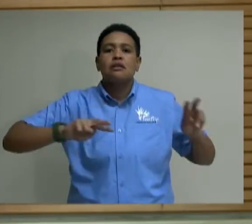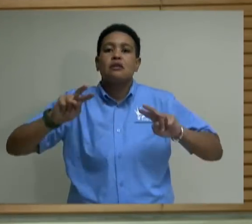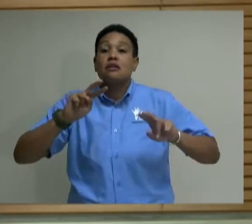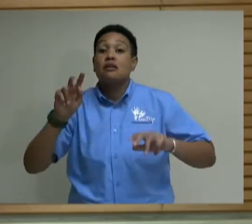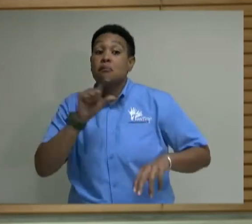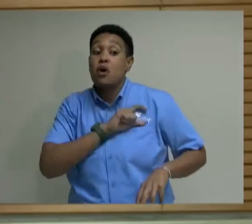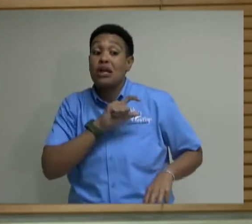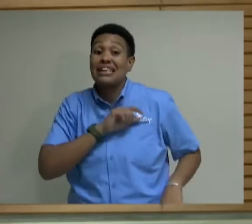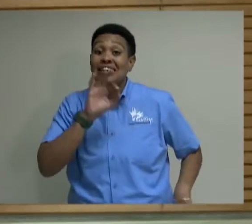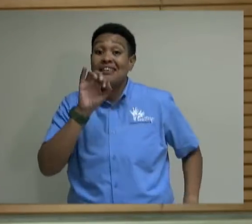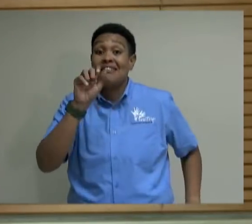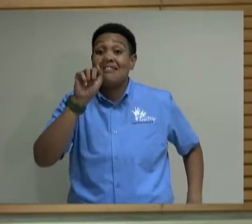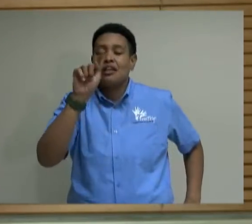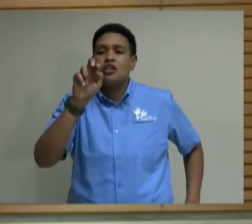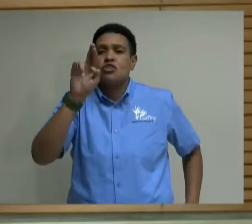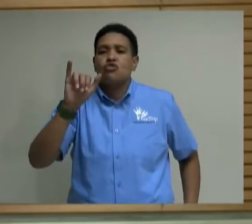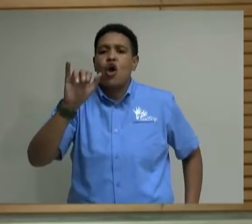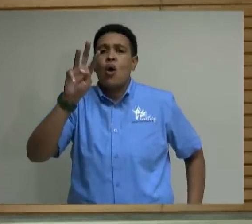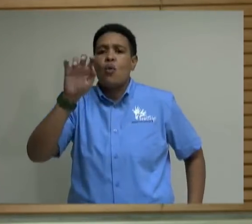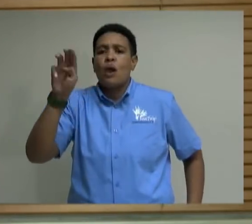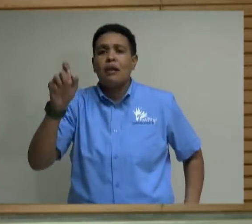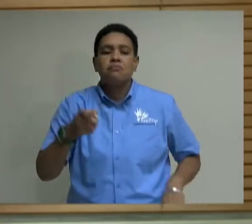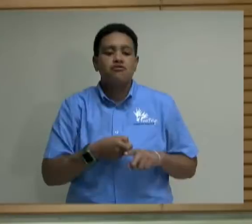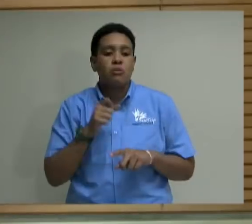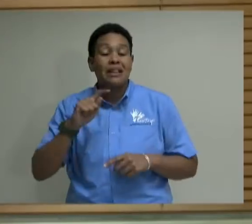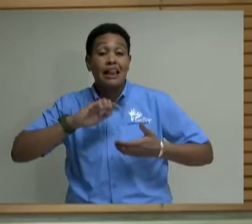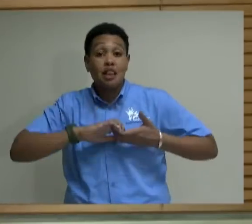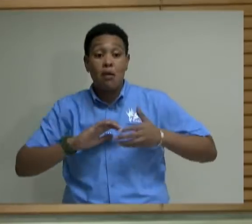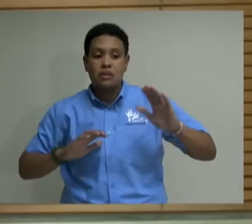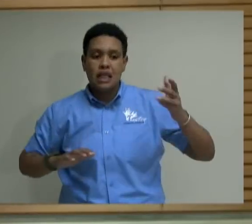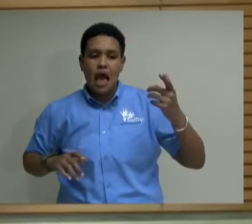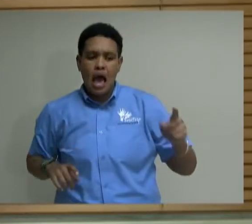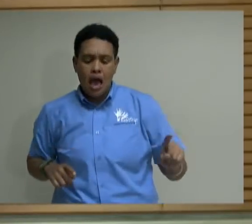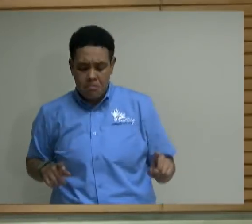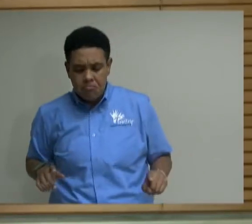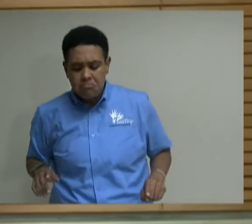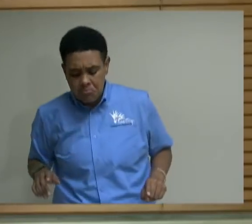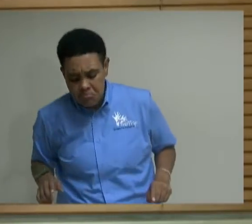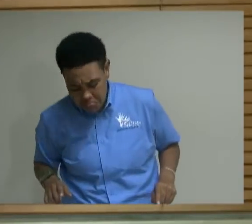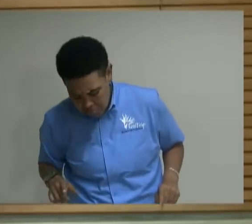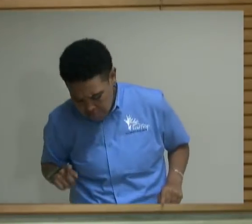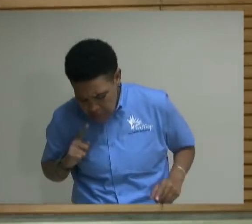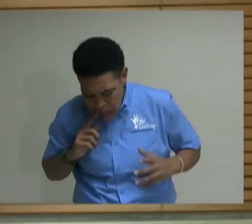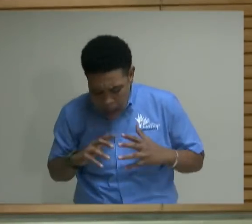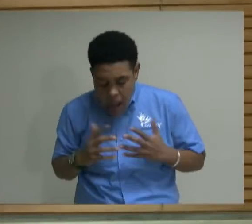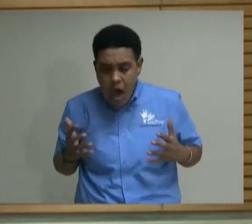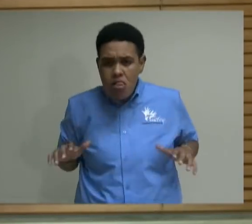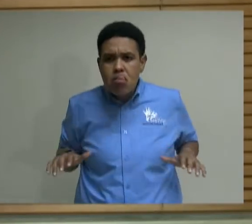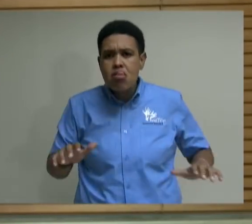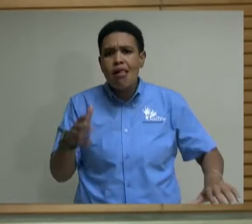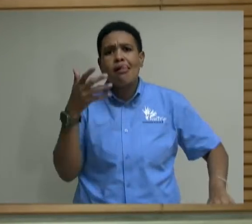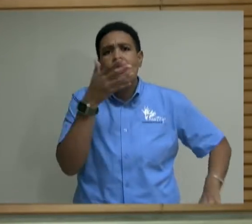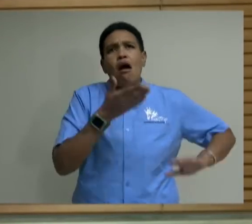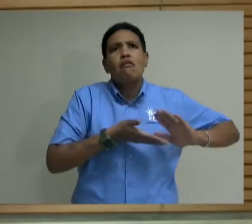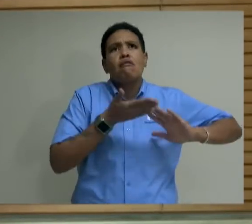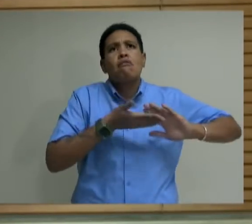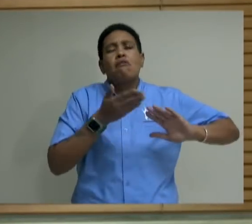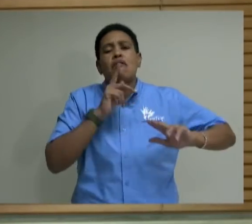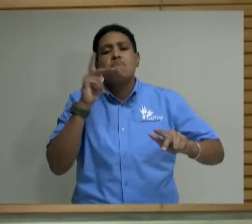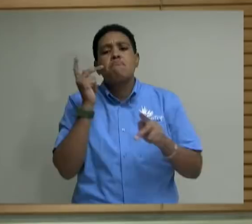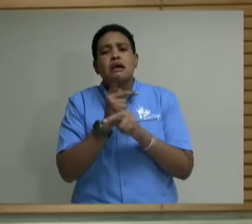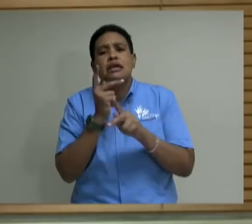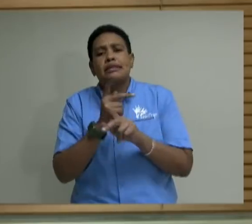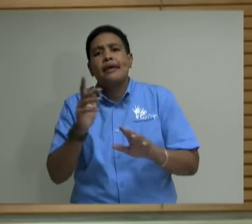Fitzroy Williams, also from St. Thomas, where a lot had to be done on the ground, and maintaining